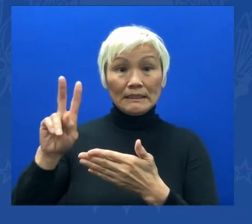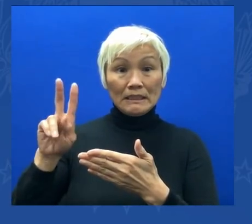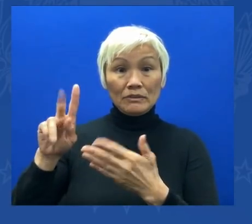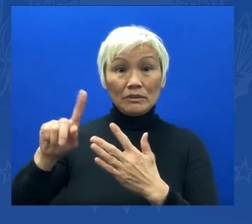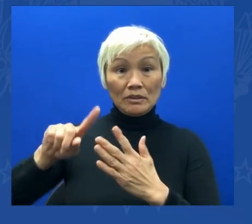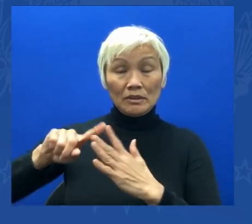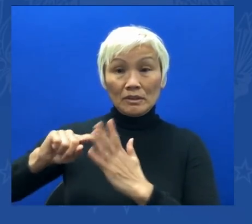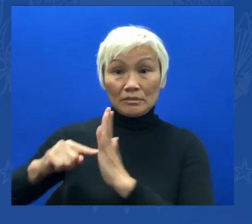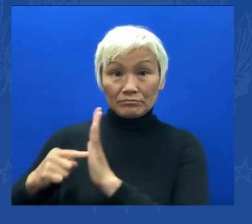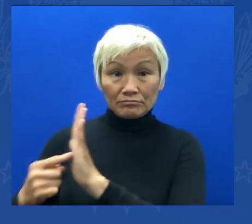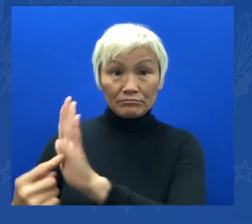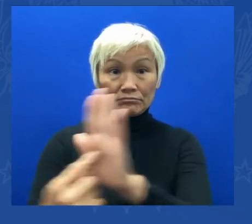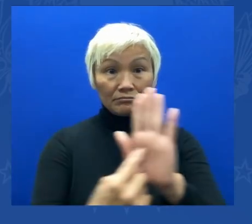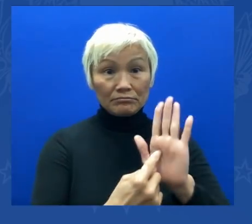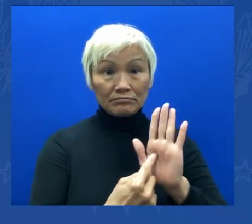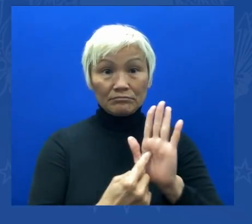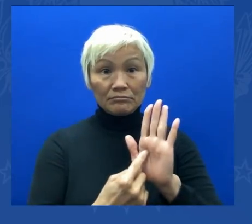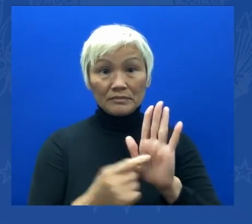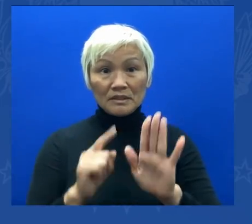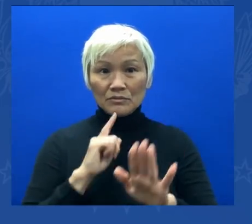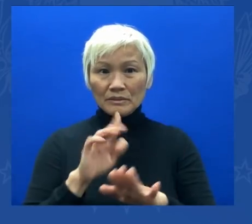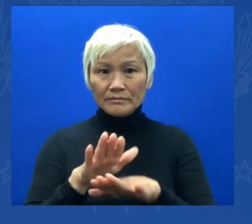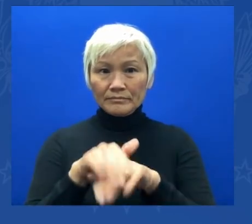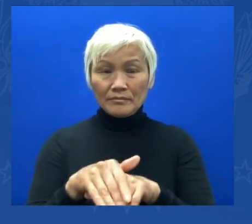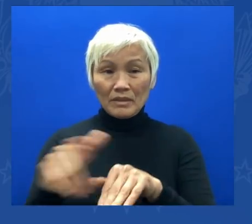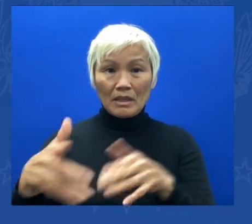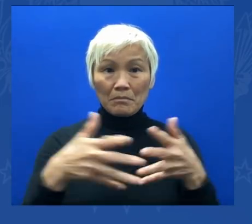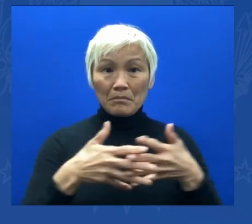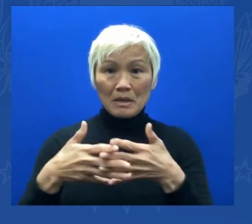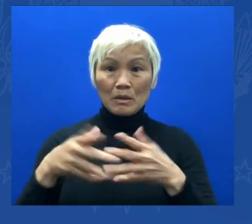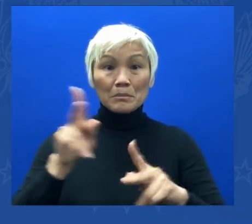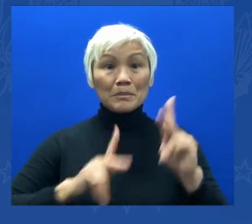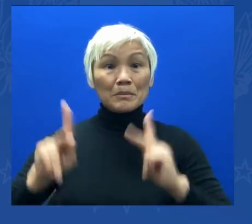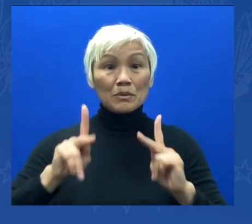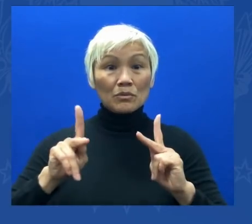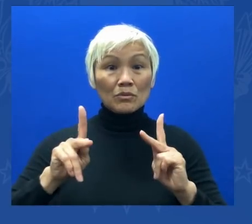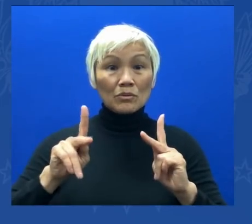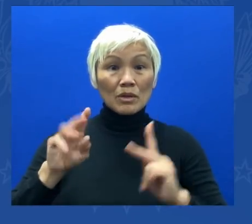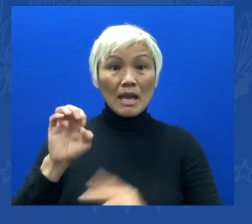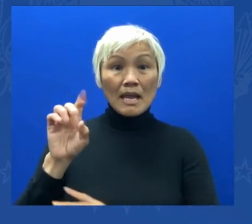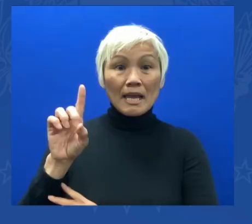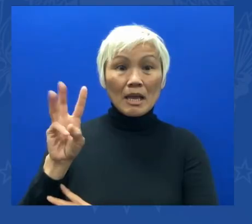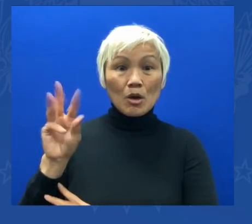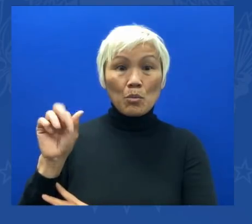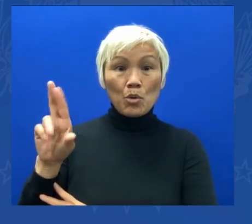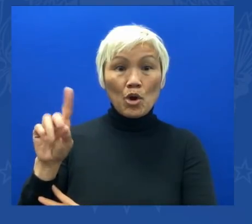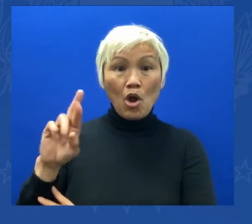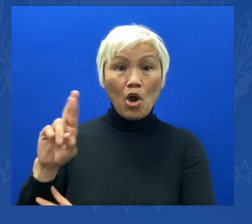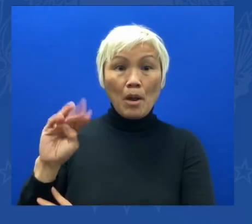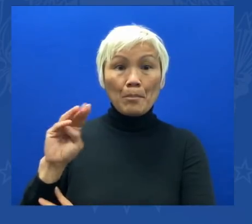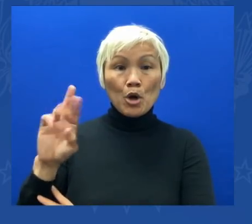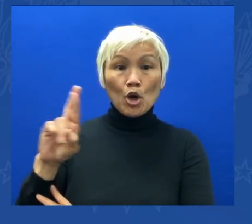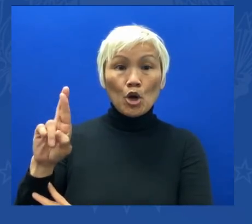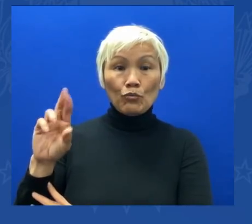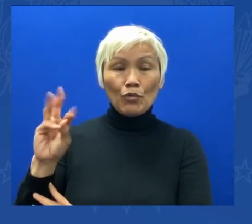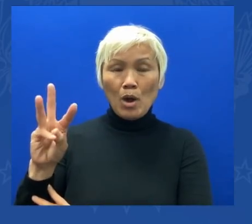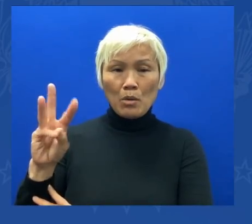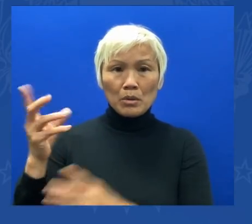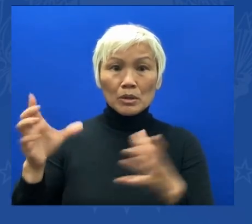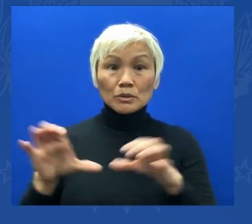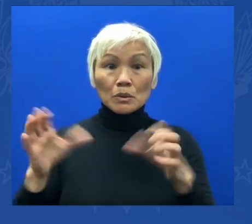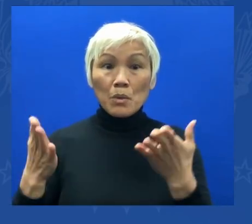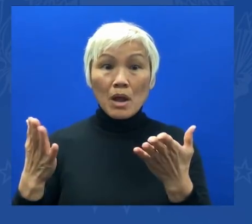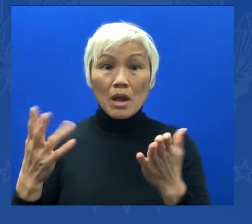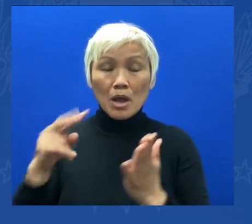demagoguery, Edward R. Murrow read to his CBS radio audience from his contract. He noted that he agreed in writing that